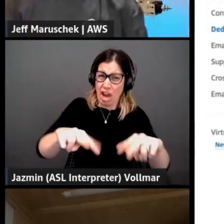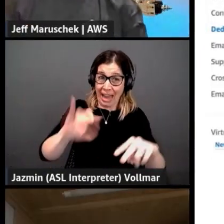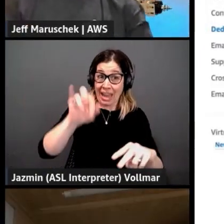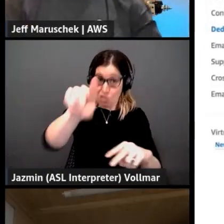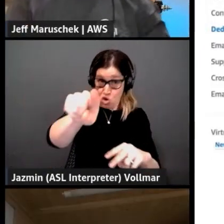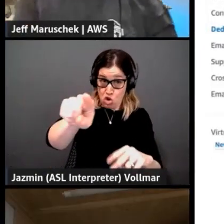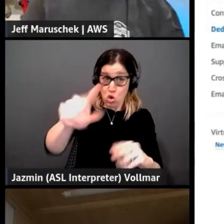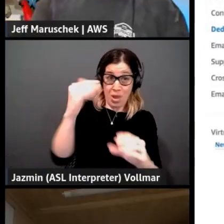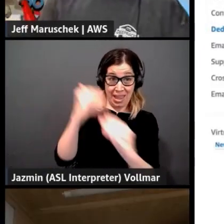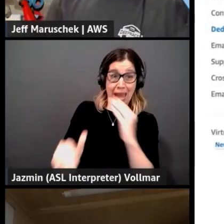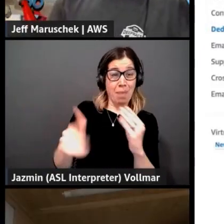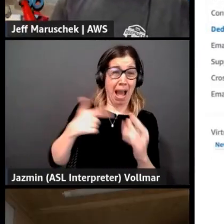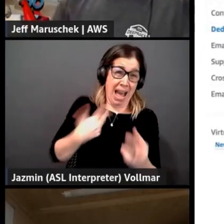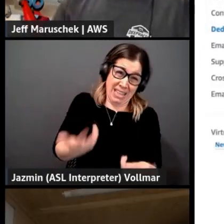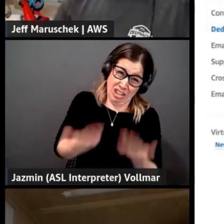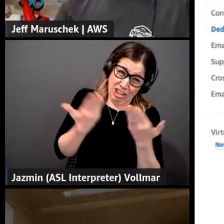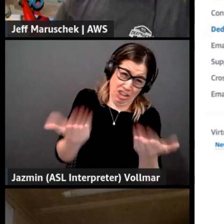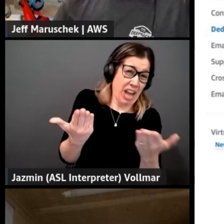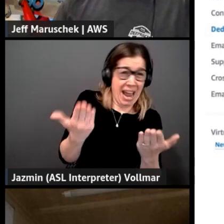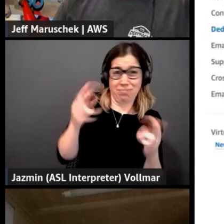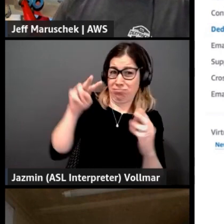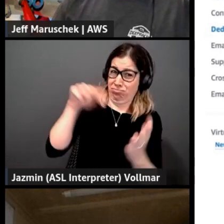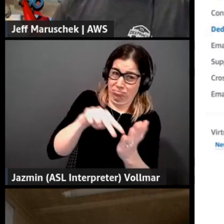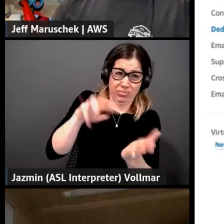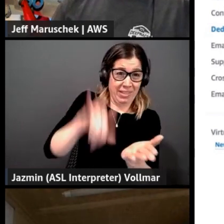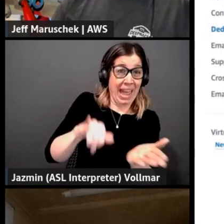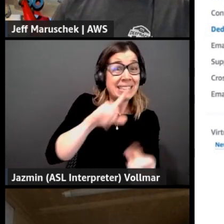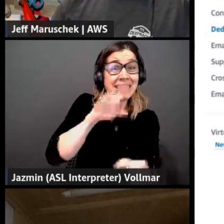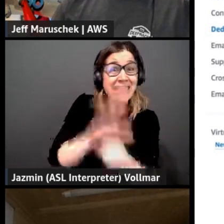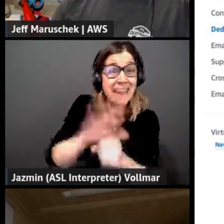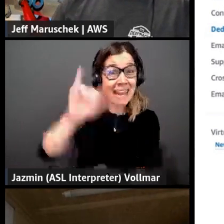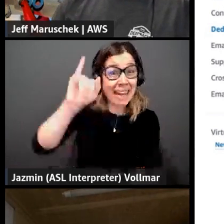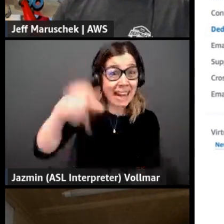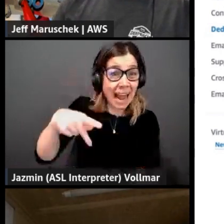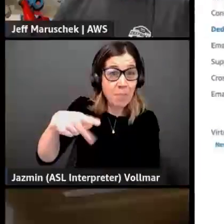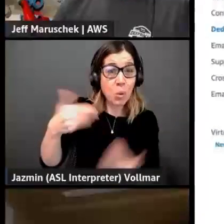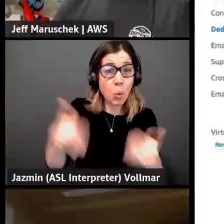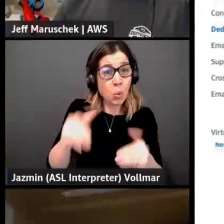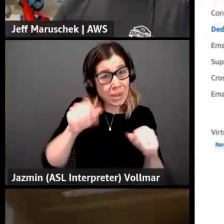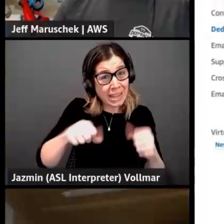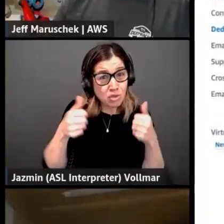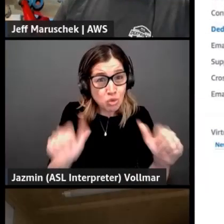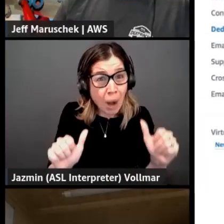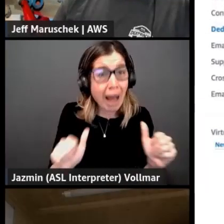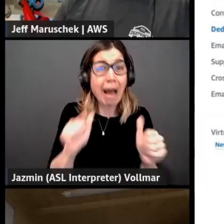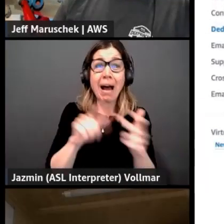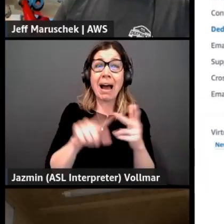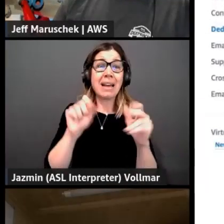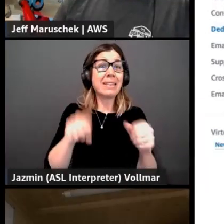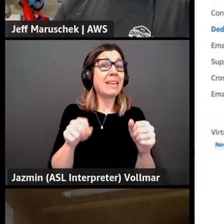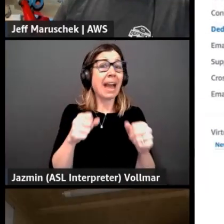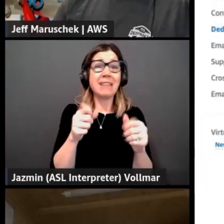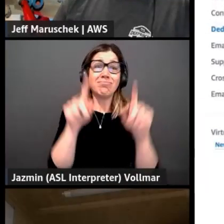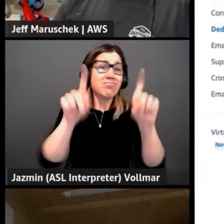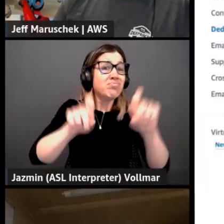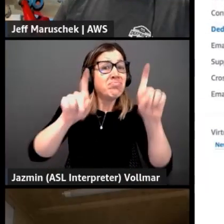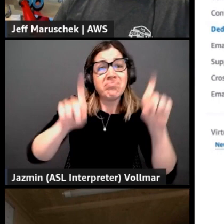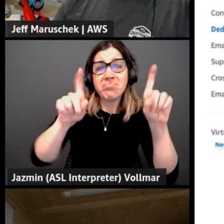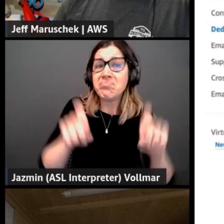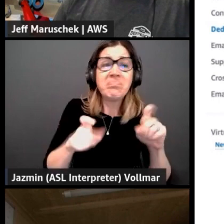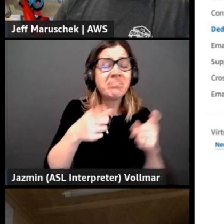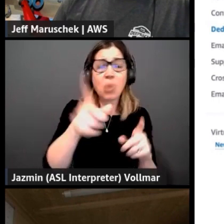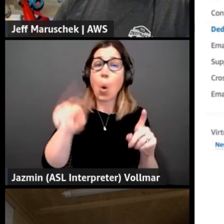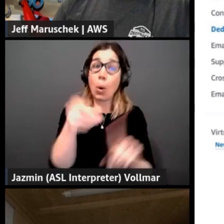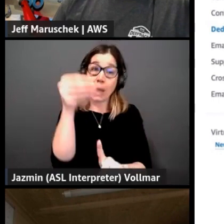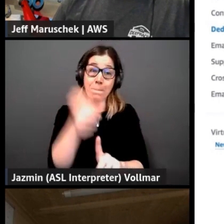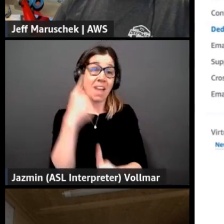I would check that out. Again, dedicated IPs. You can try these out. You can turn them on. You can watch them perform. Again, you only pay for usage. You can